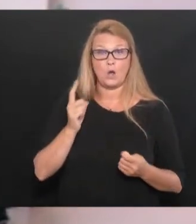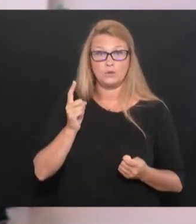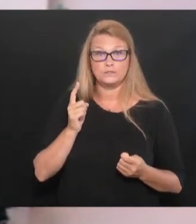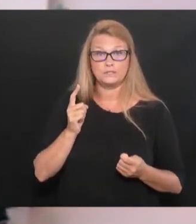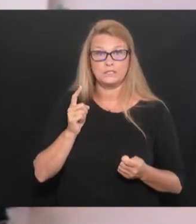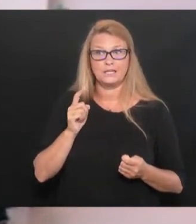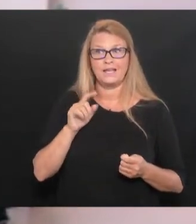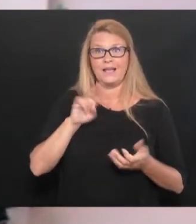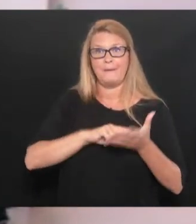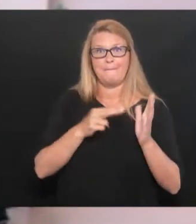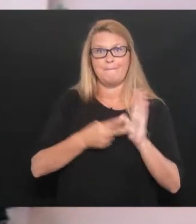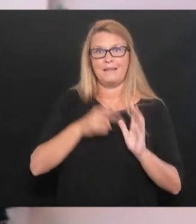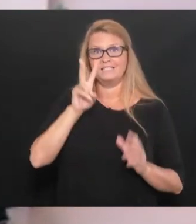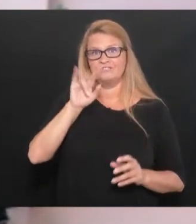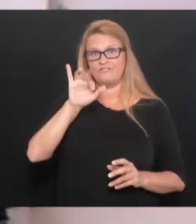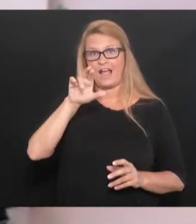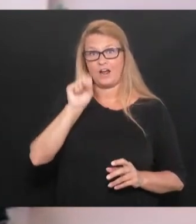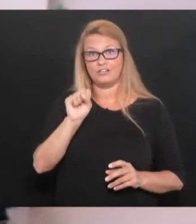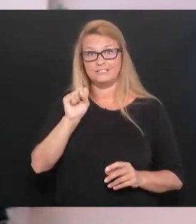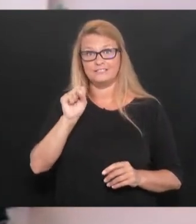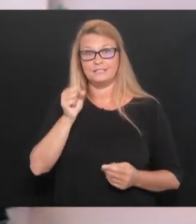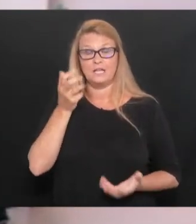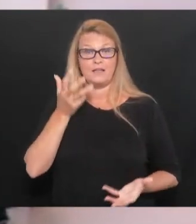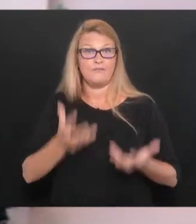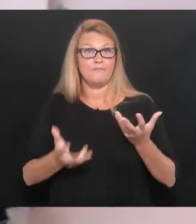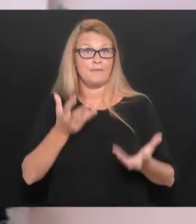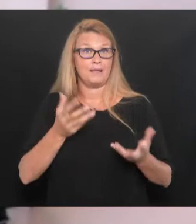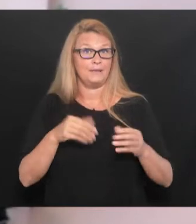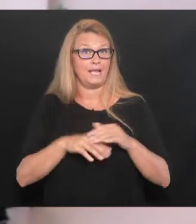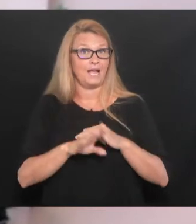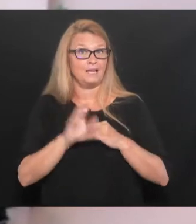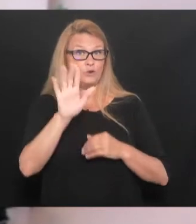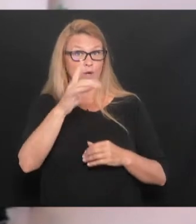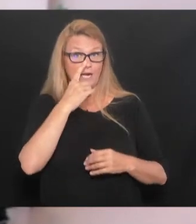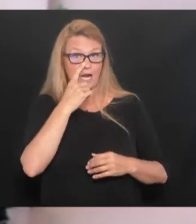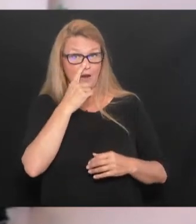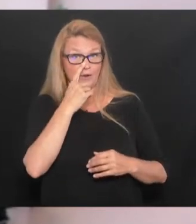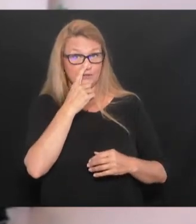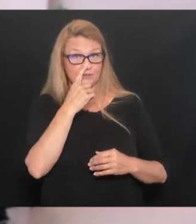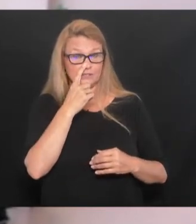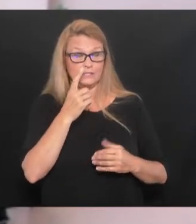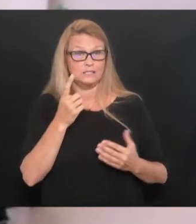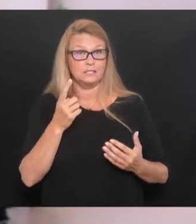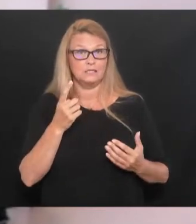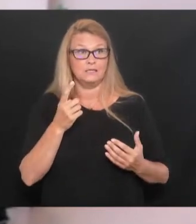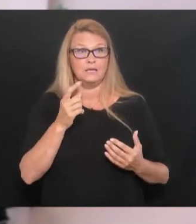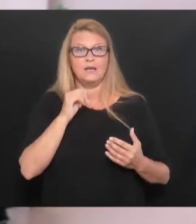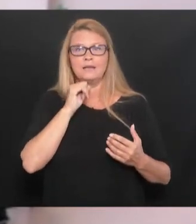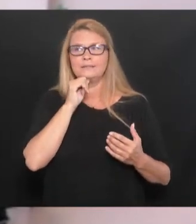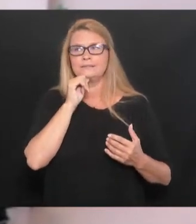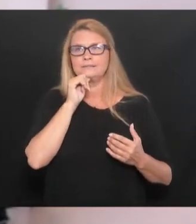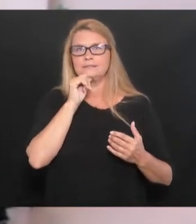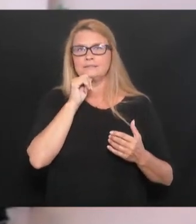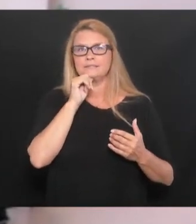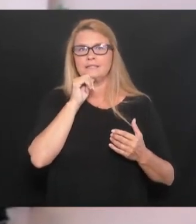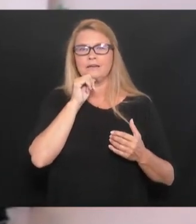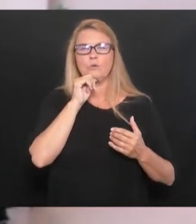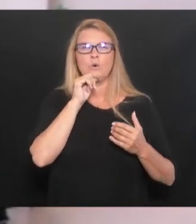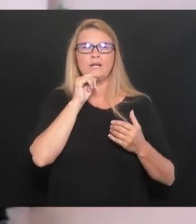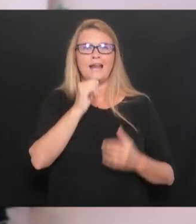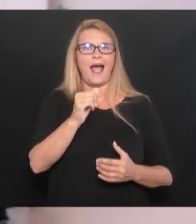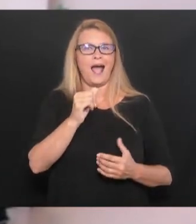the virus that might be present in the airway may be expected to not be as suppressed by